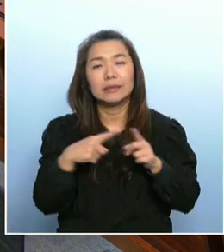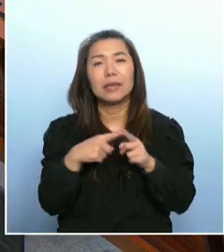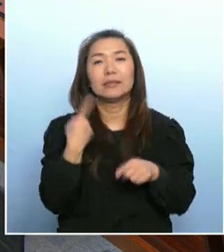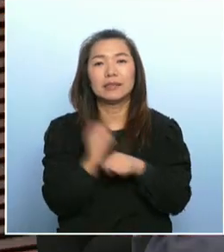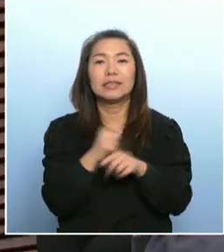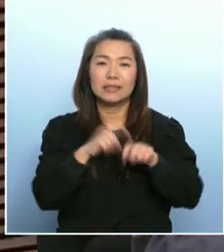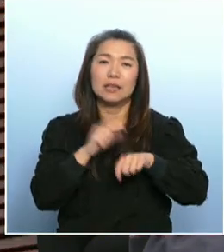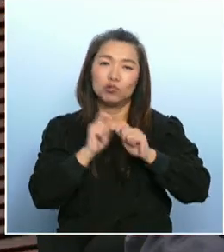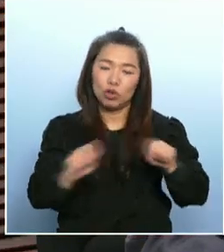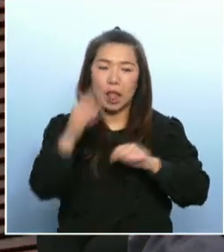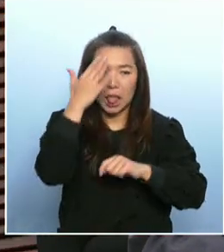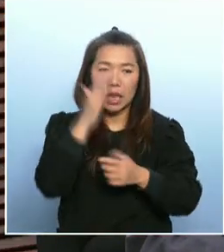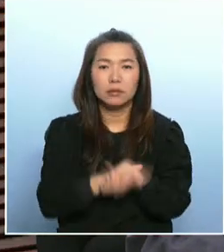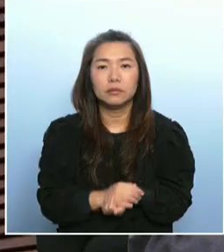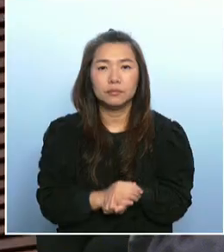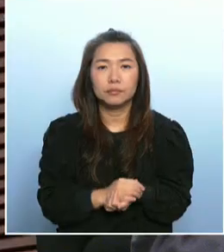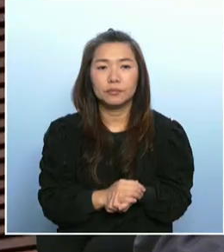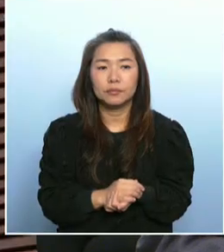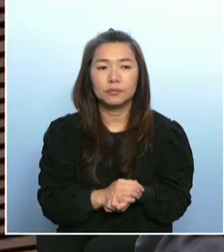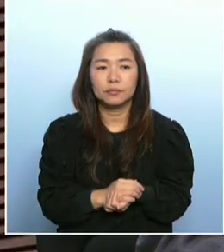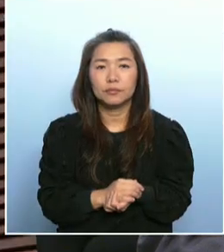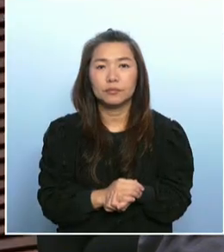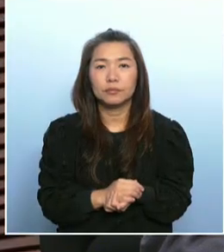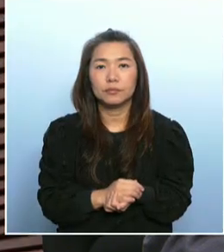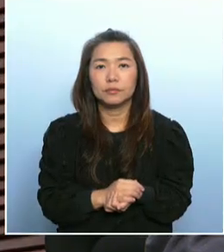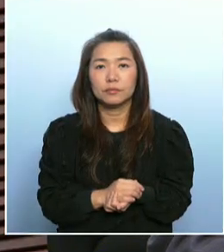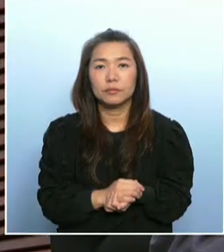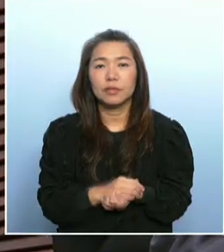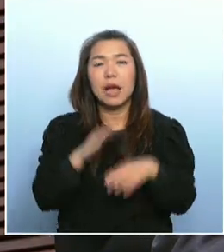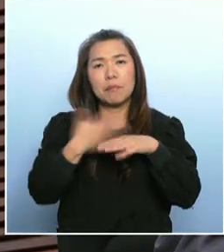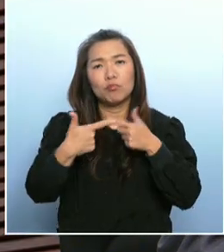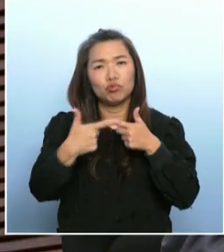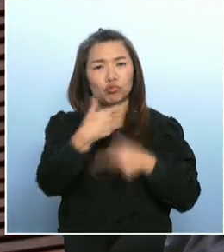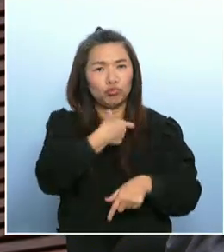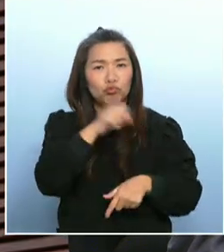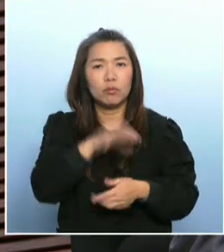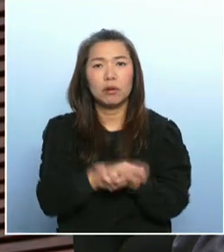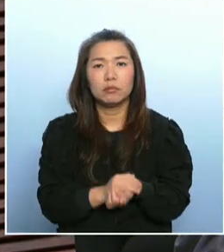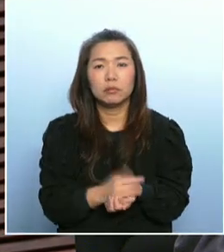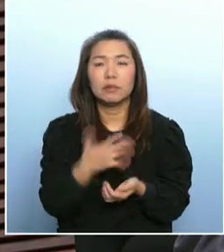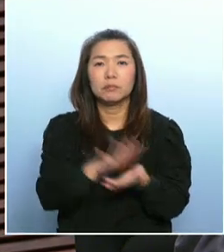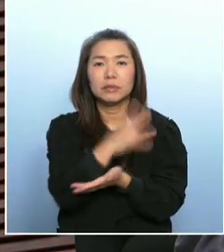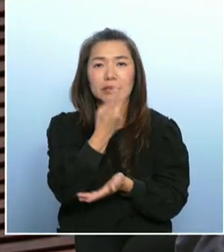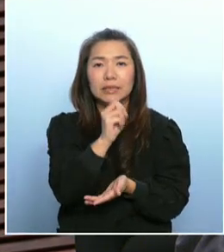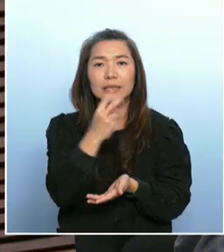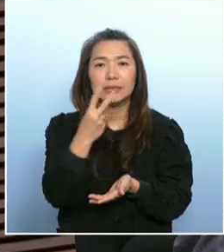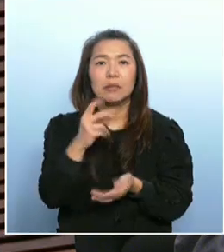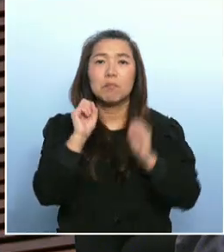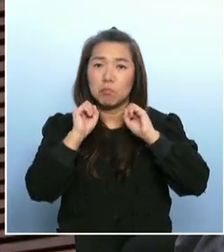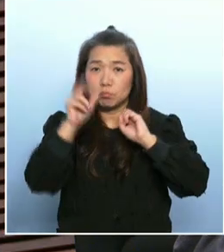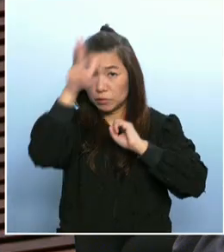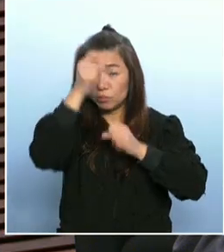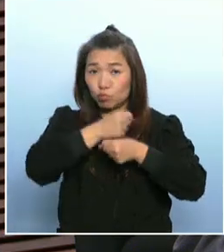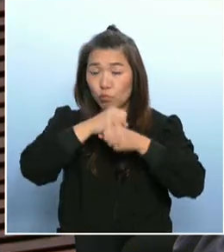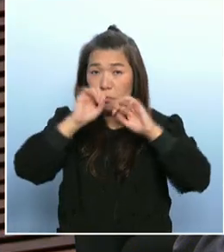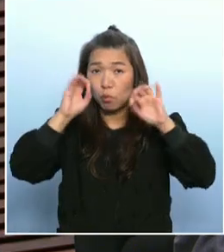the questions. We are aware of the long waiting time for service places.